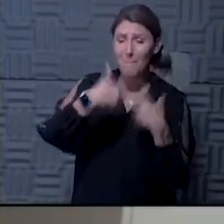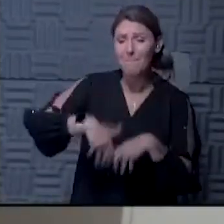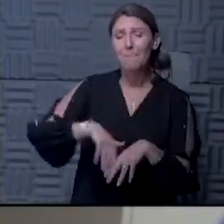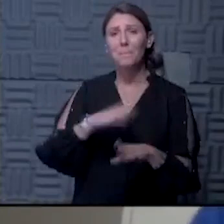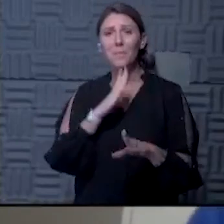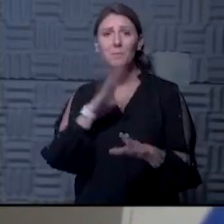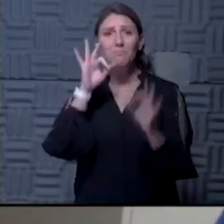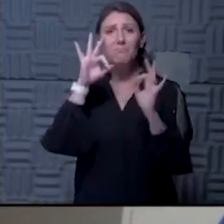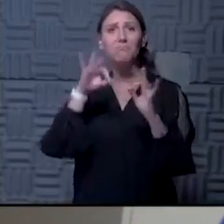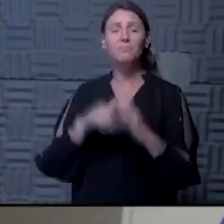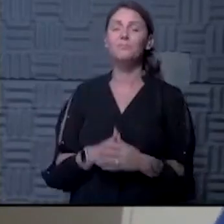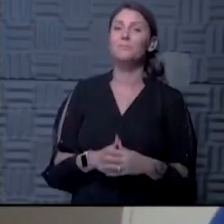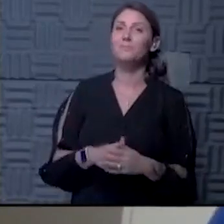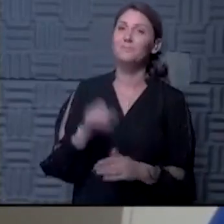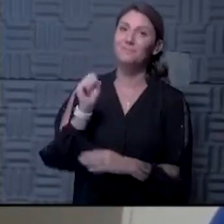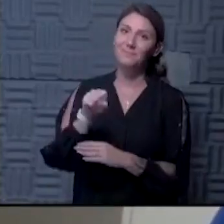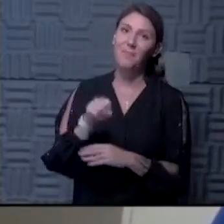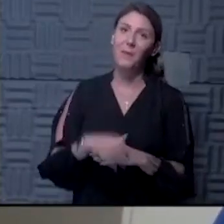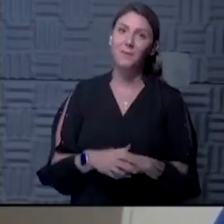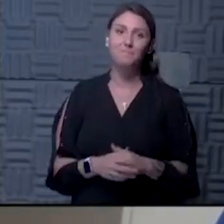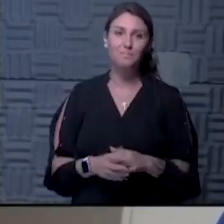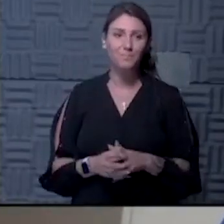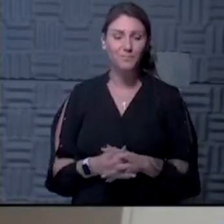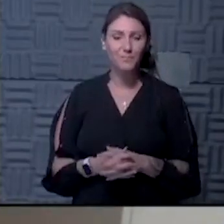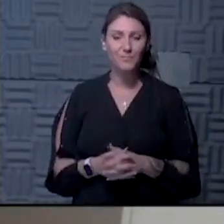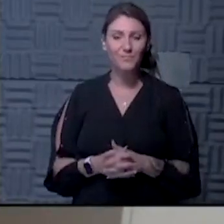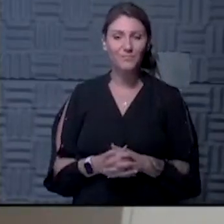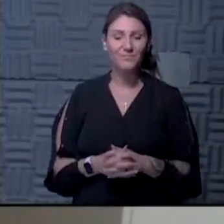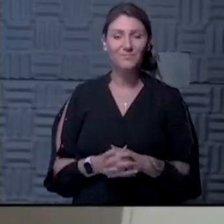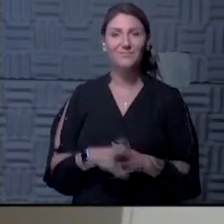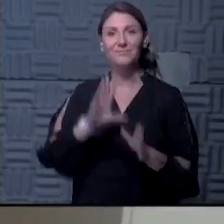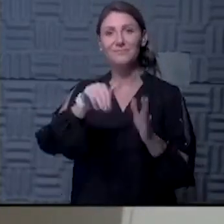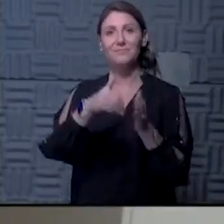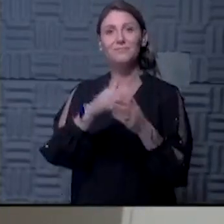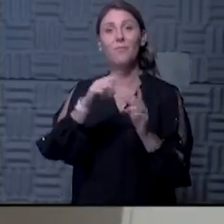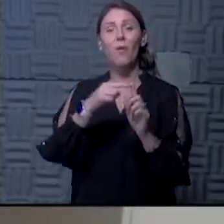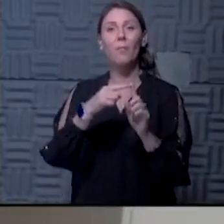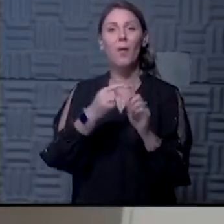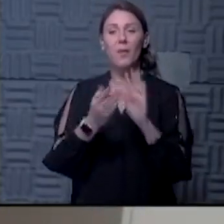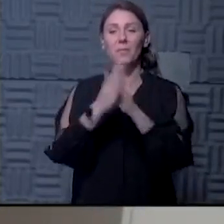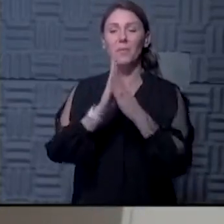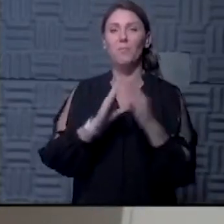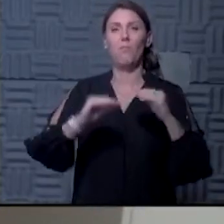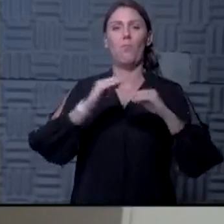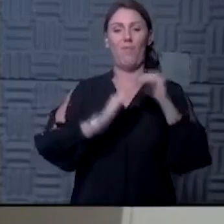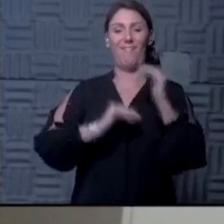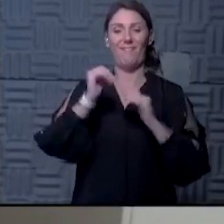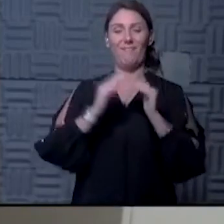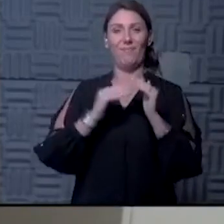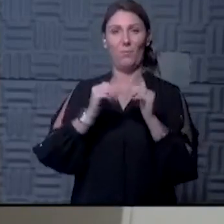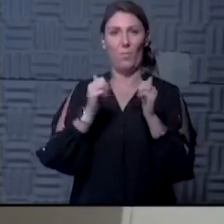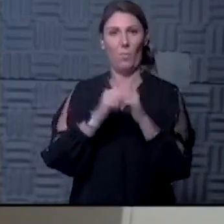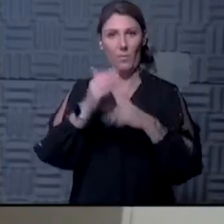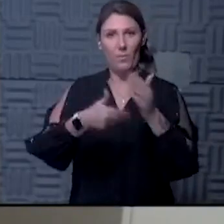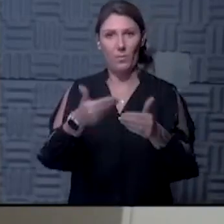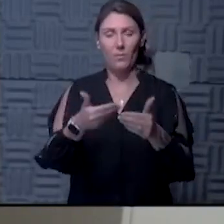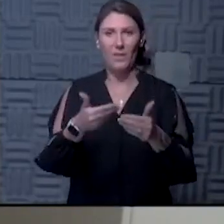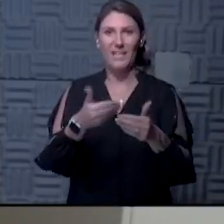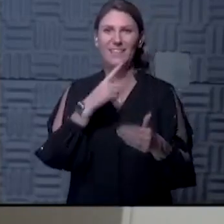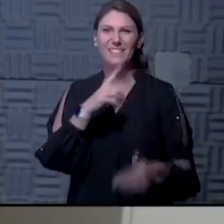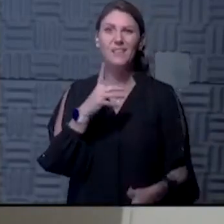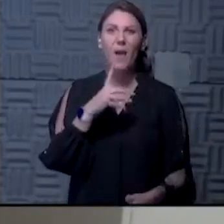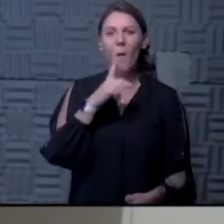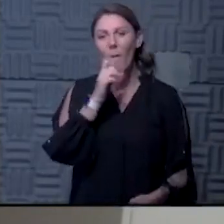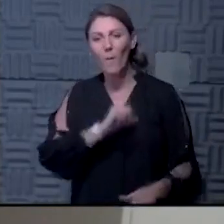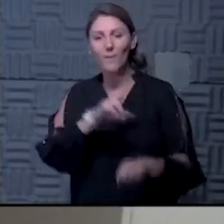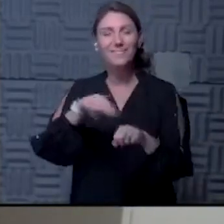Yeah, you know what? It's all about being more comfortable with the process. It's like it becomes old hat. And